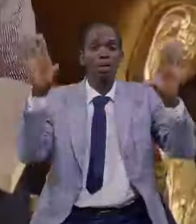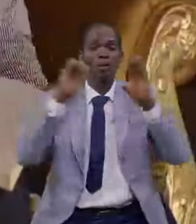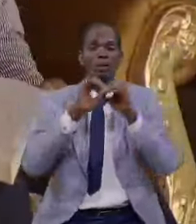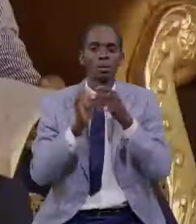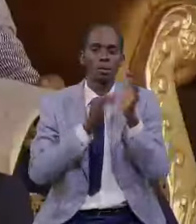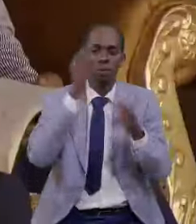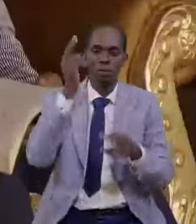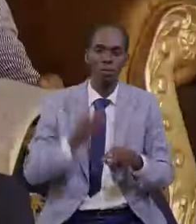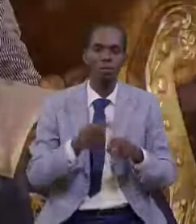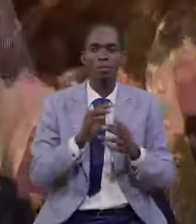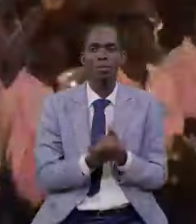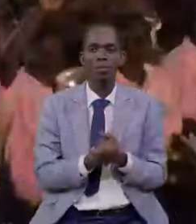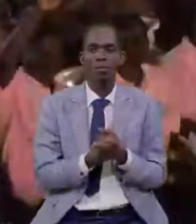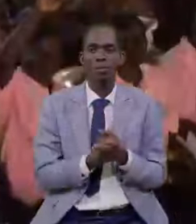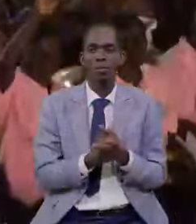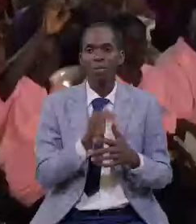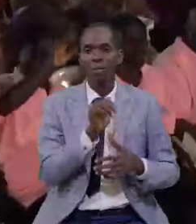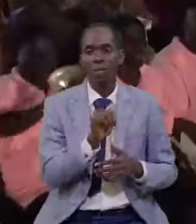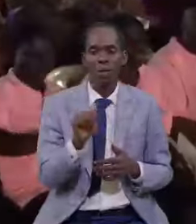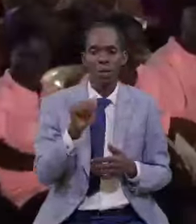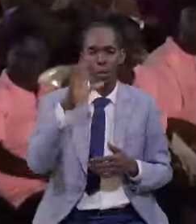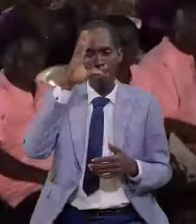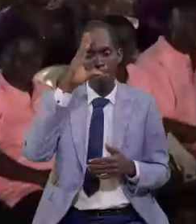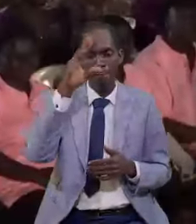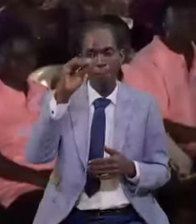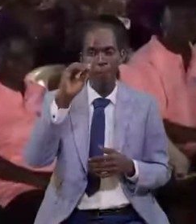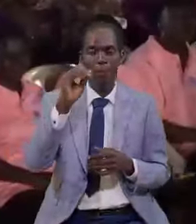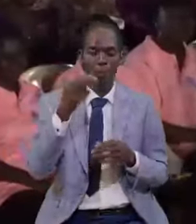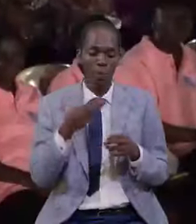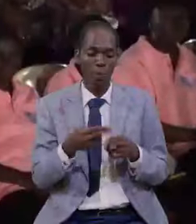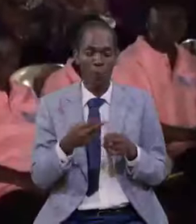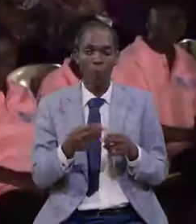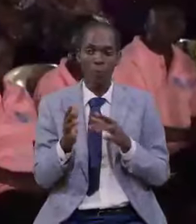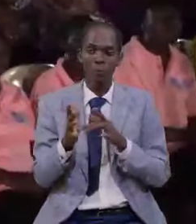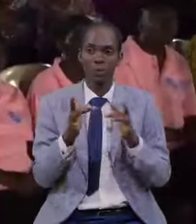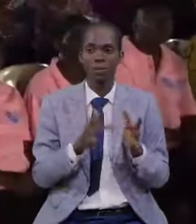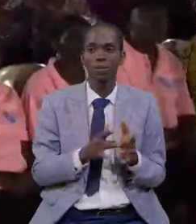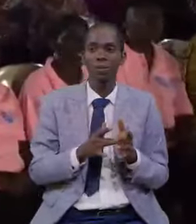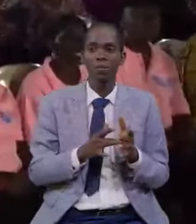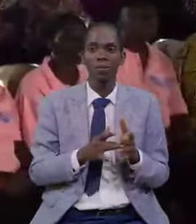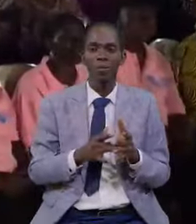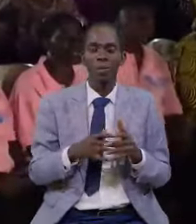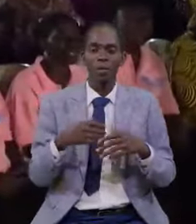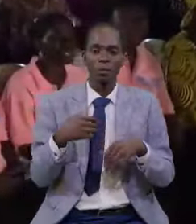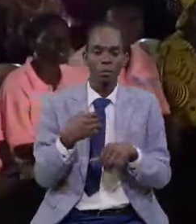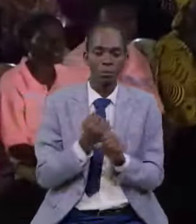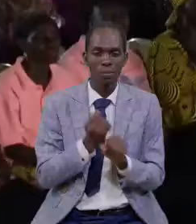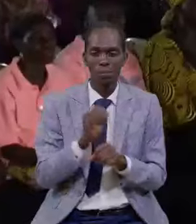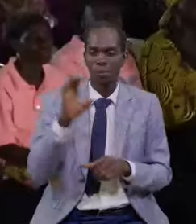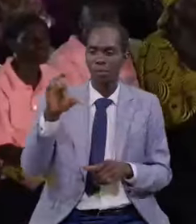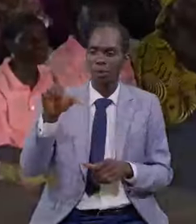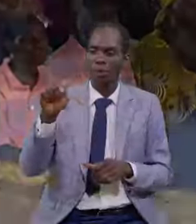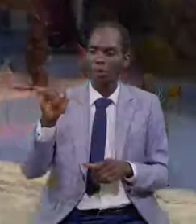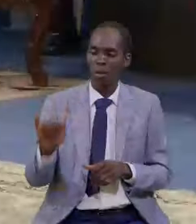A man called Jesus made clay and anointed